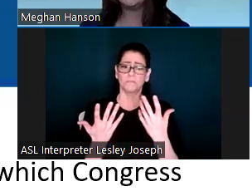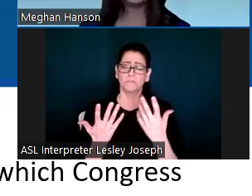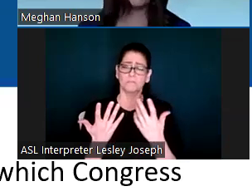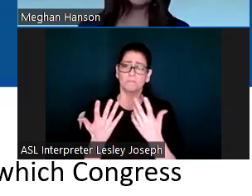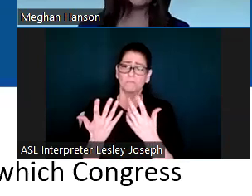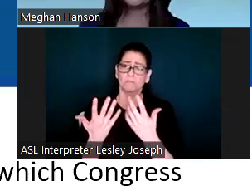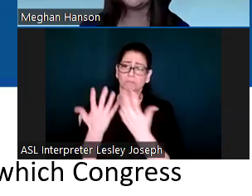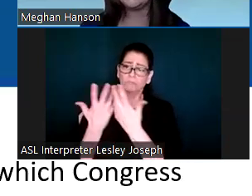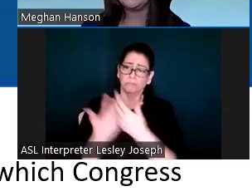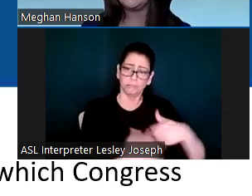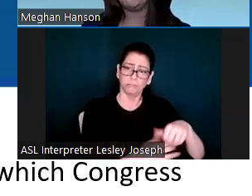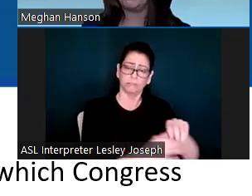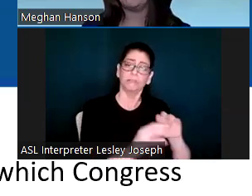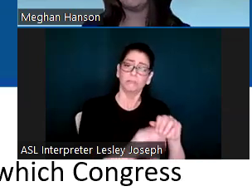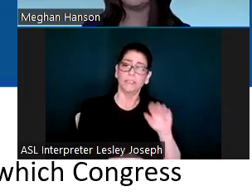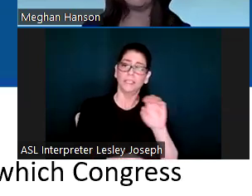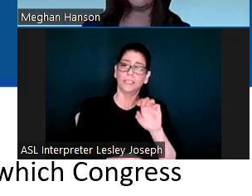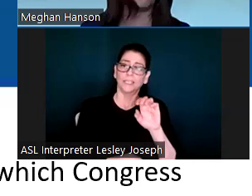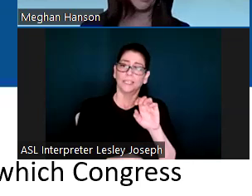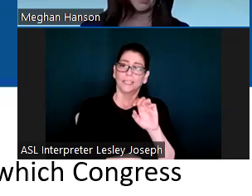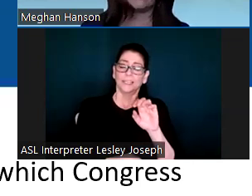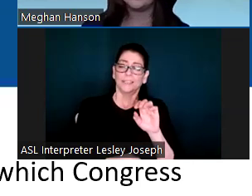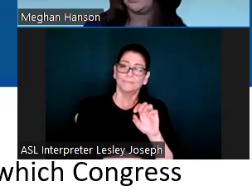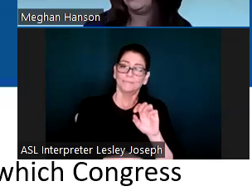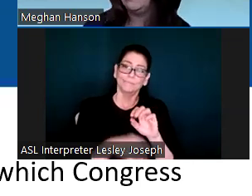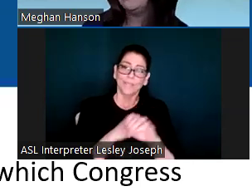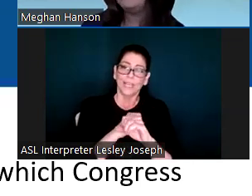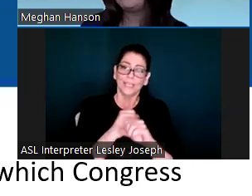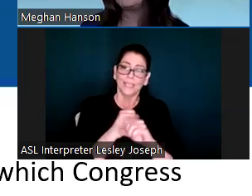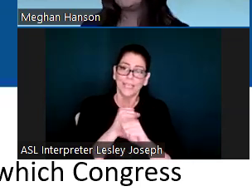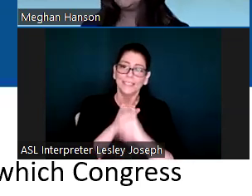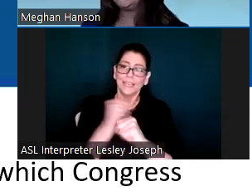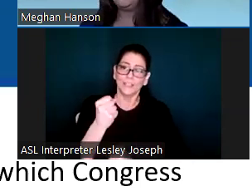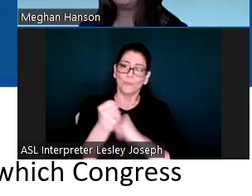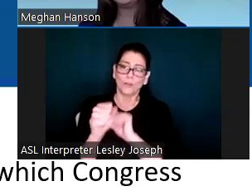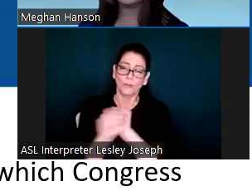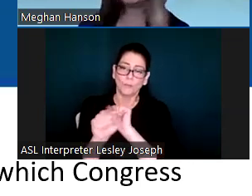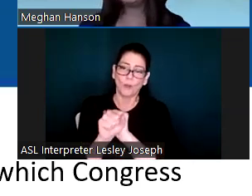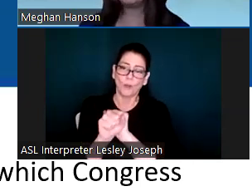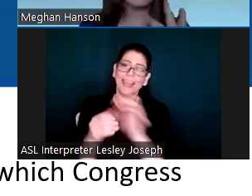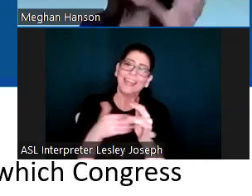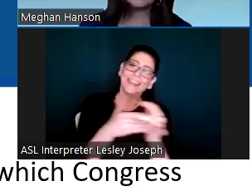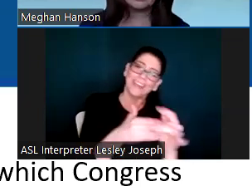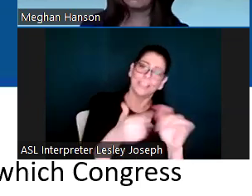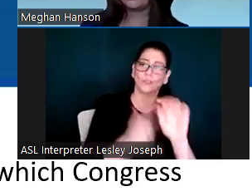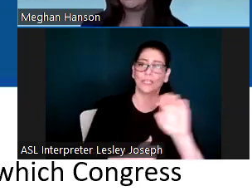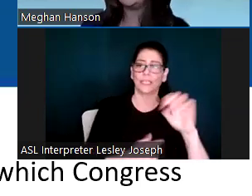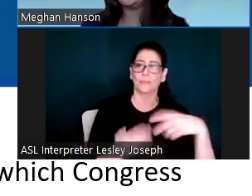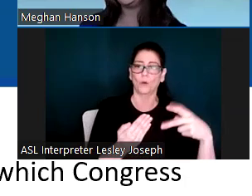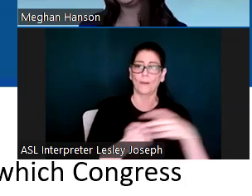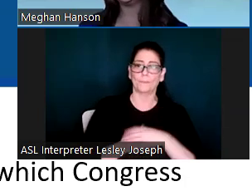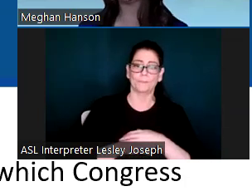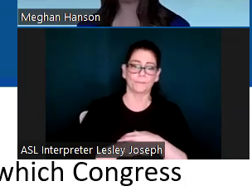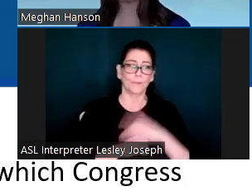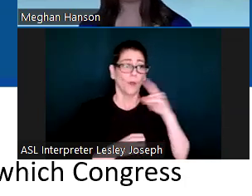Program is what really created the EE program for Minnesota, what we have today. Because then meanwhile, when all of this is going on in